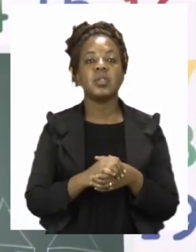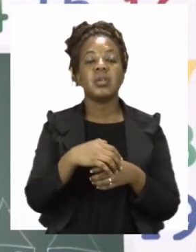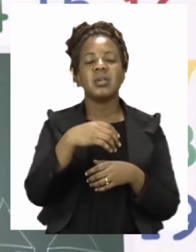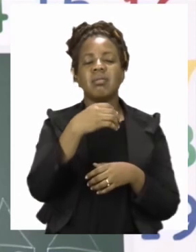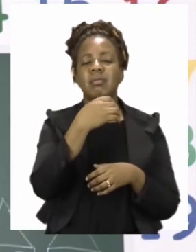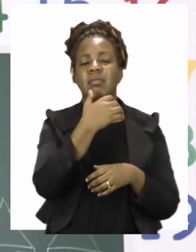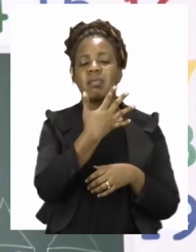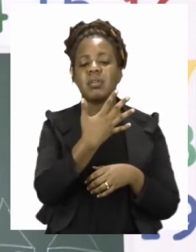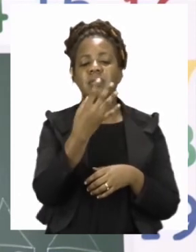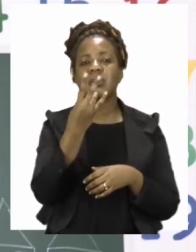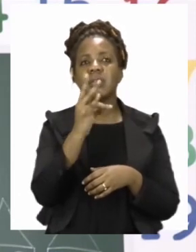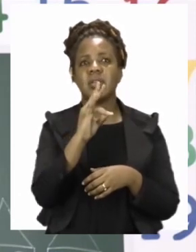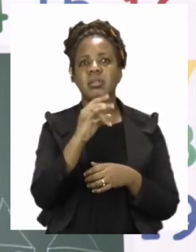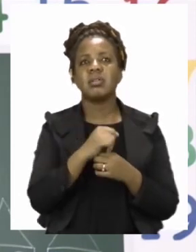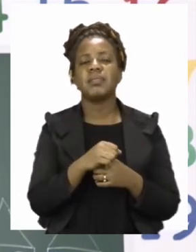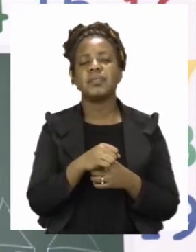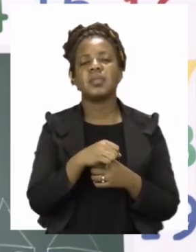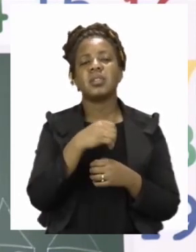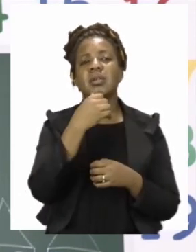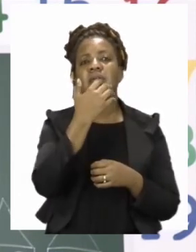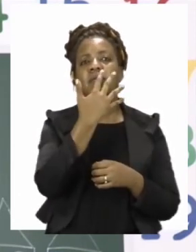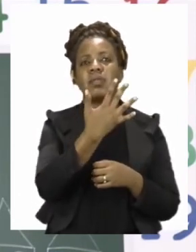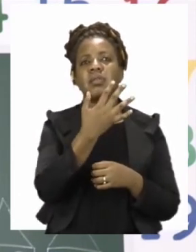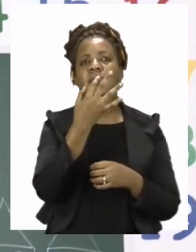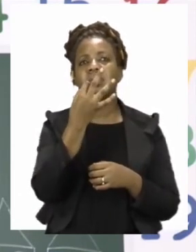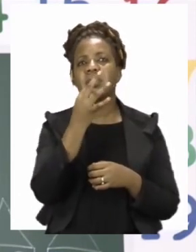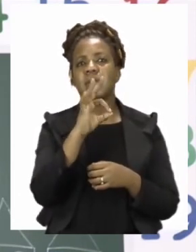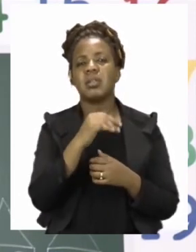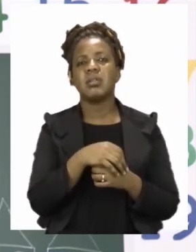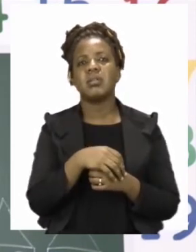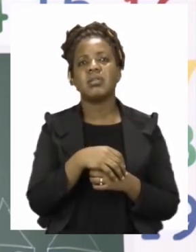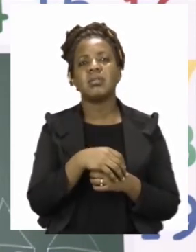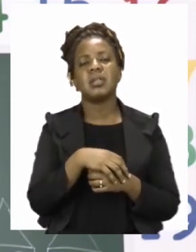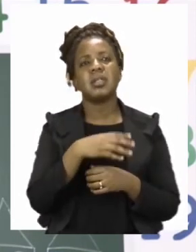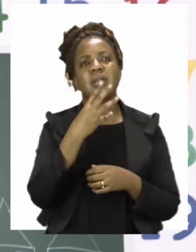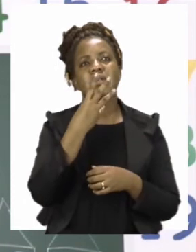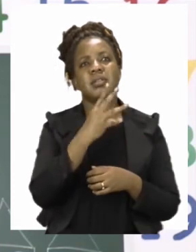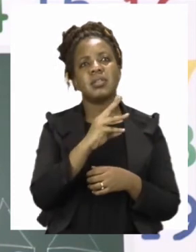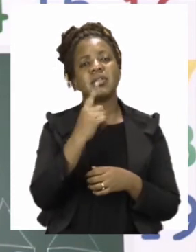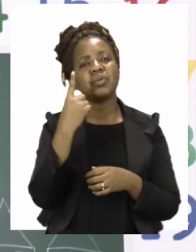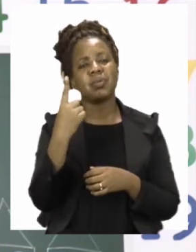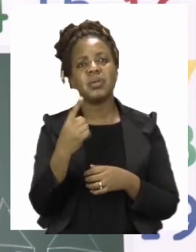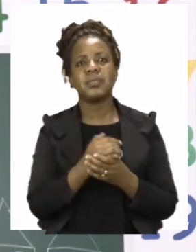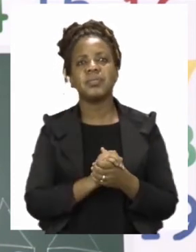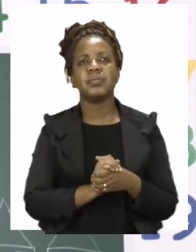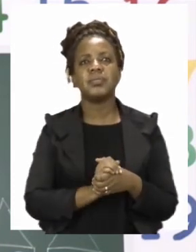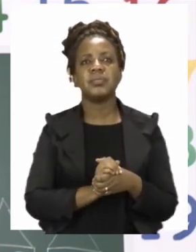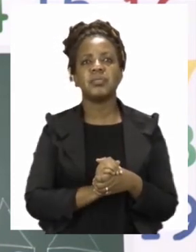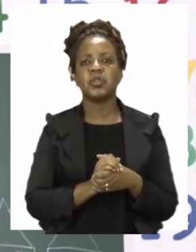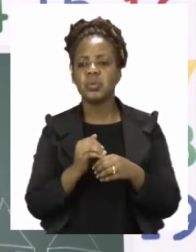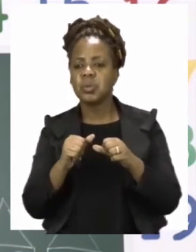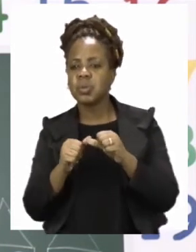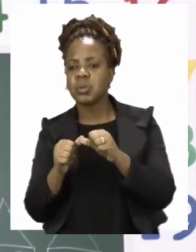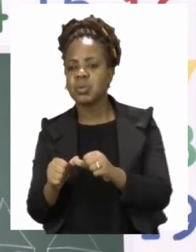and get your answers. Remember, if the unit is less or